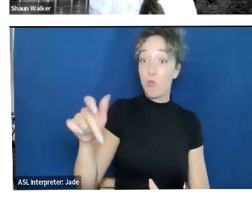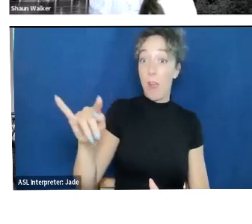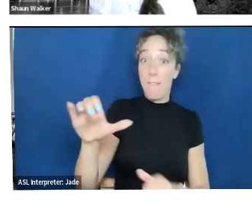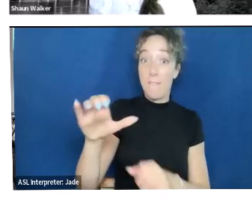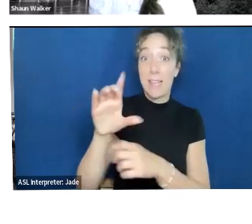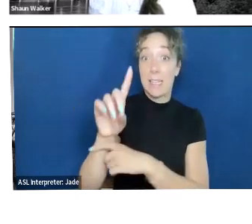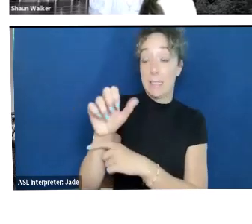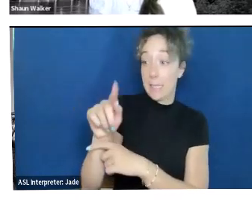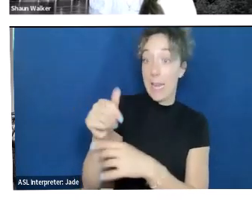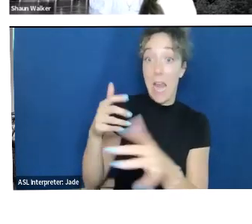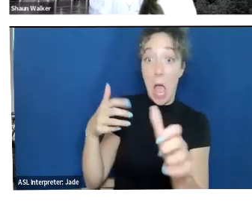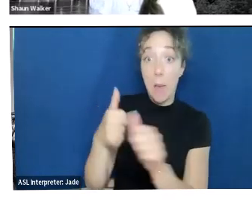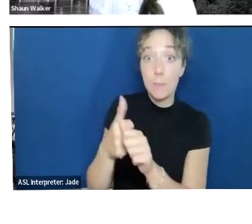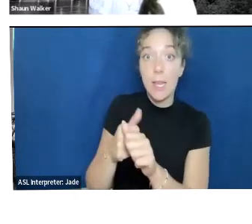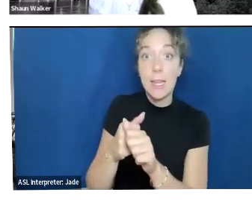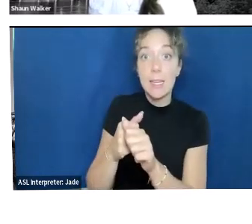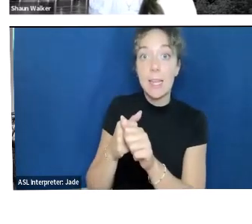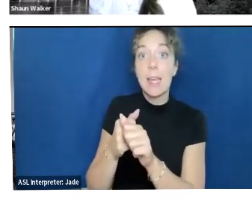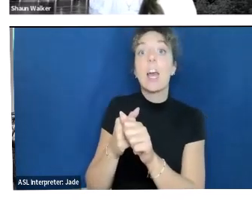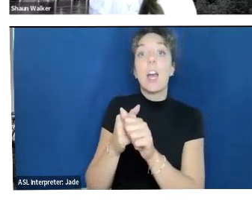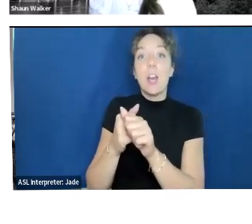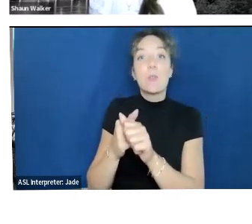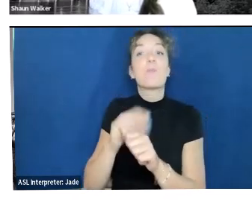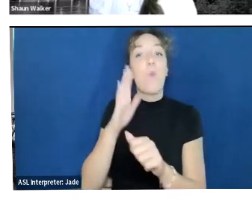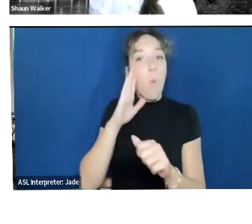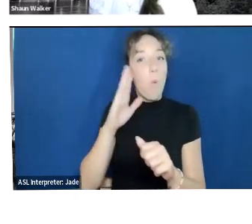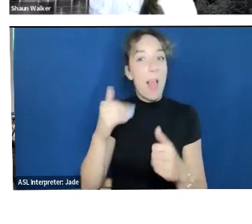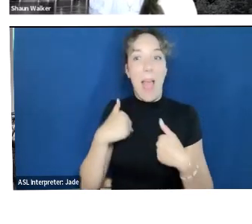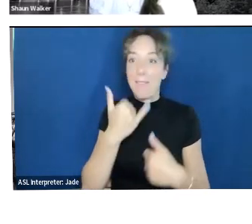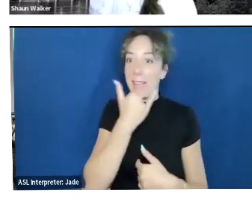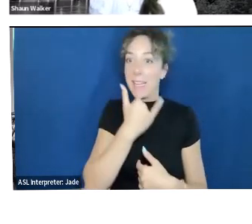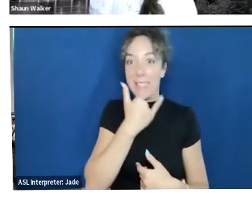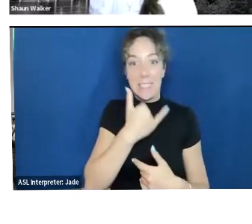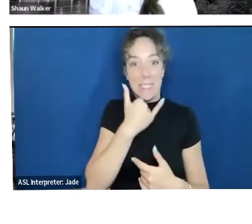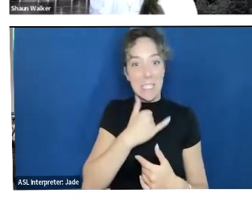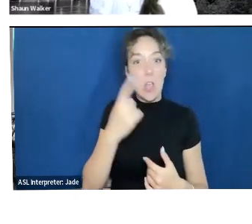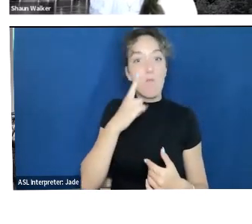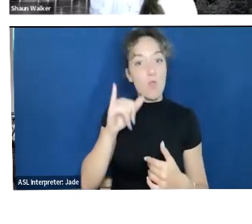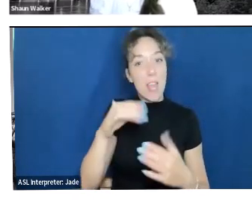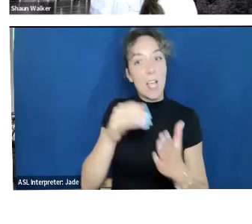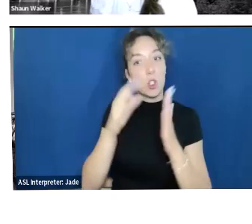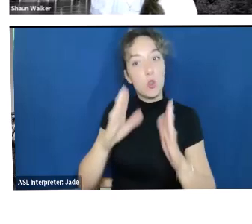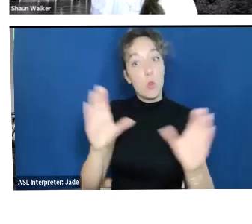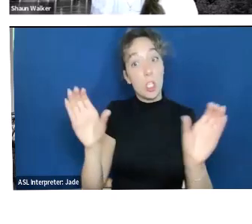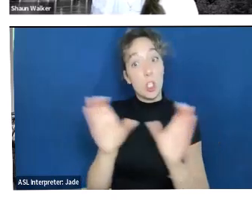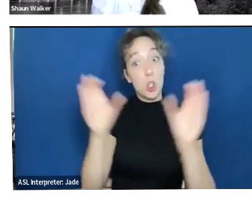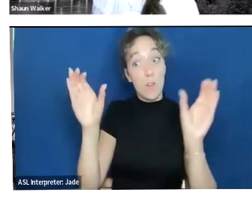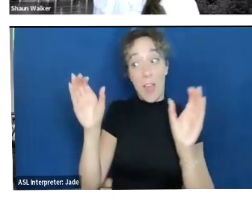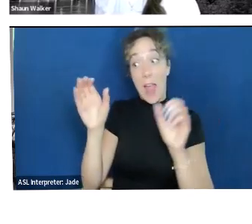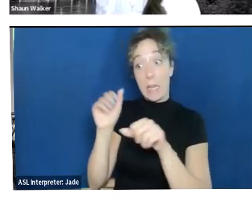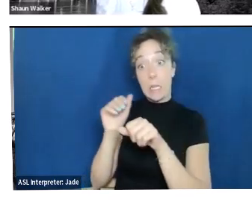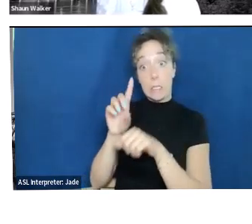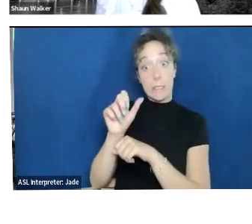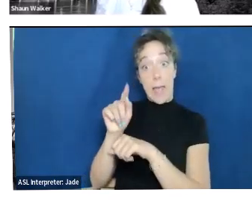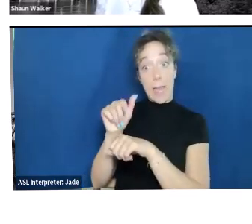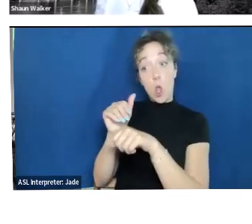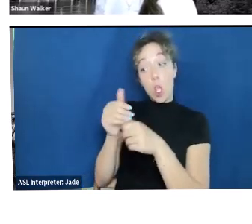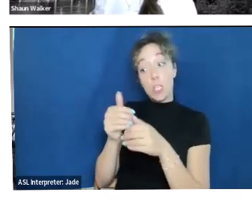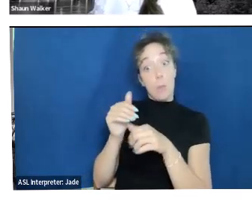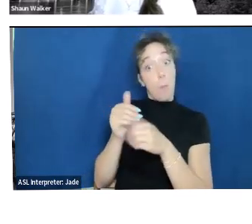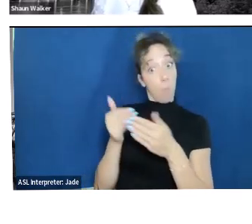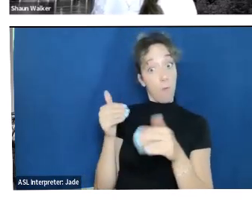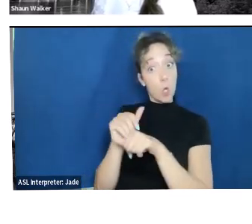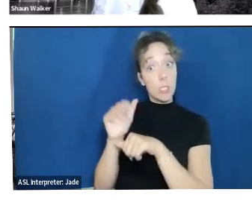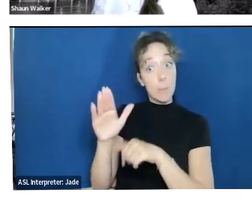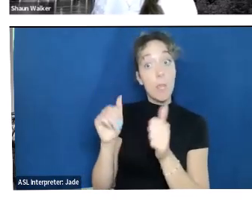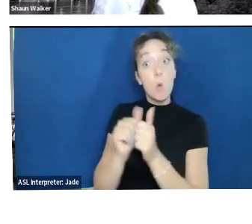then there will be inconsistencies with the student certified data that was earlier submitted with EOY 1,